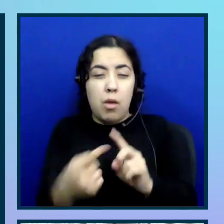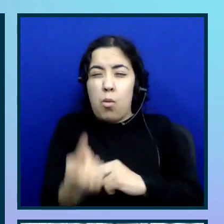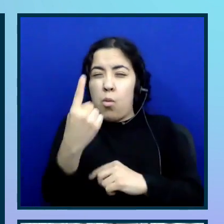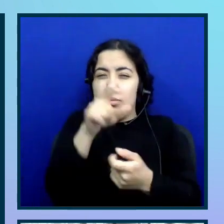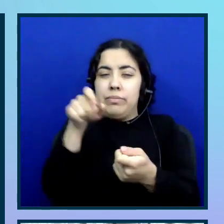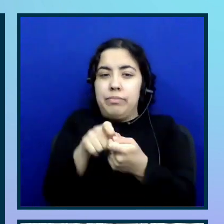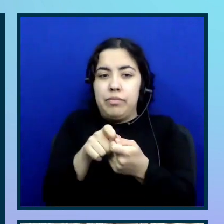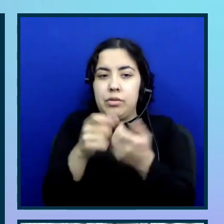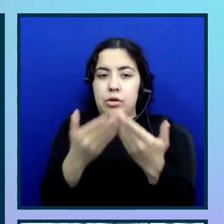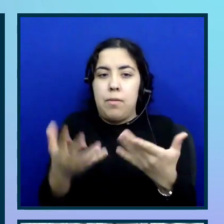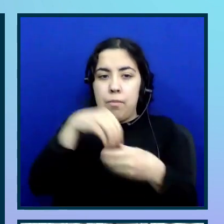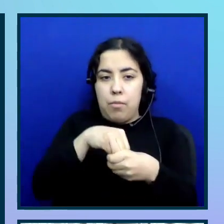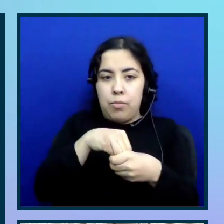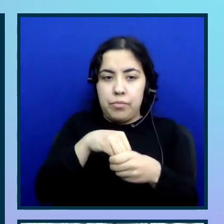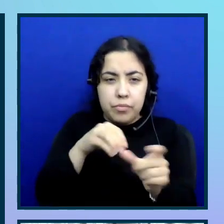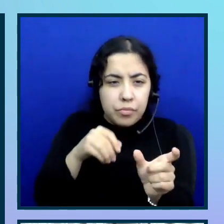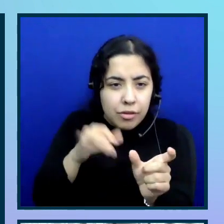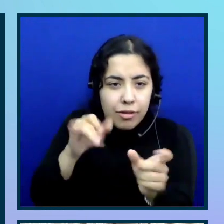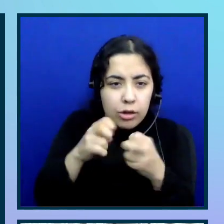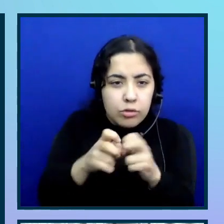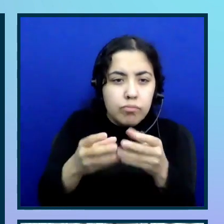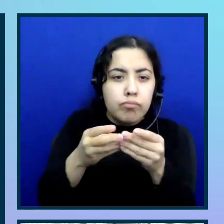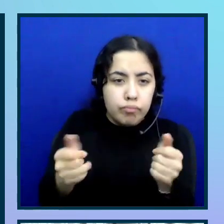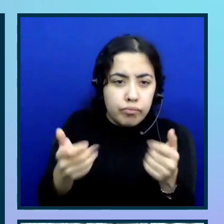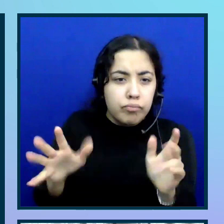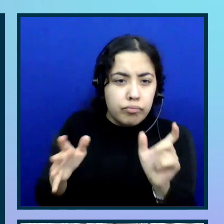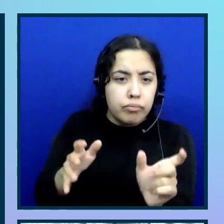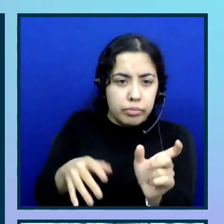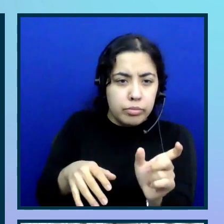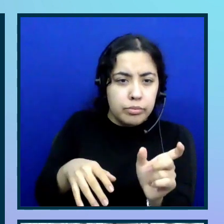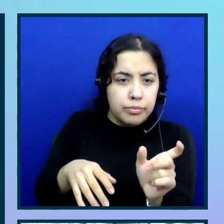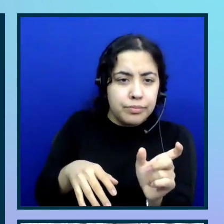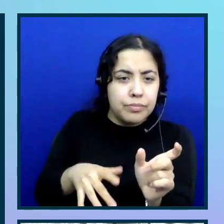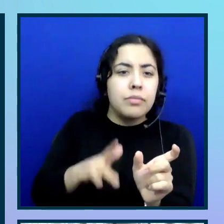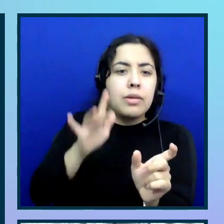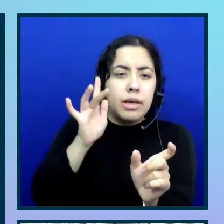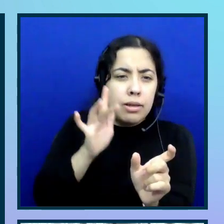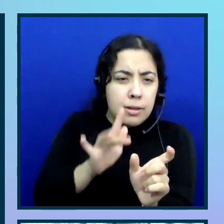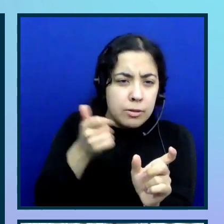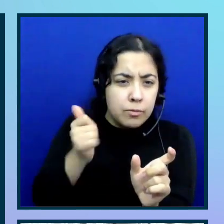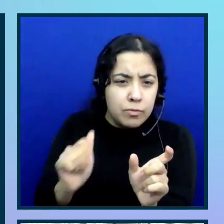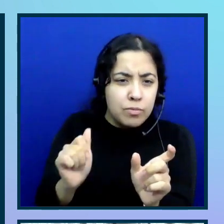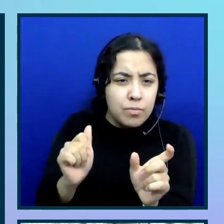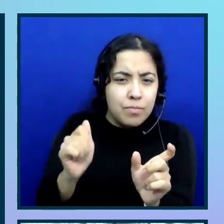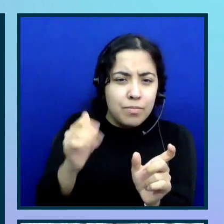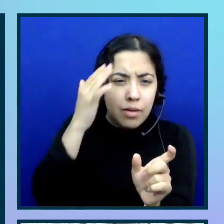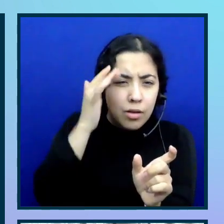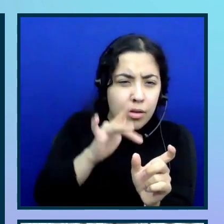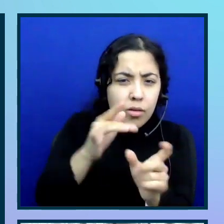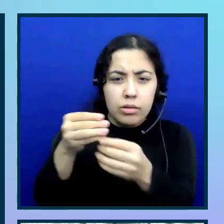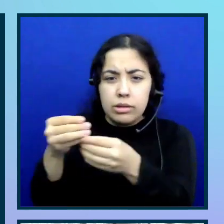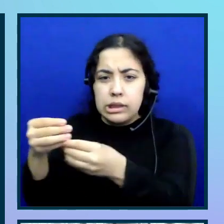particular component and just to really get that issue resolved. So I'm going to click, try to select it here. I know it's that list of